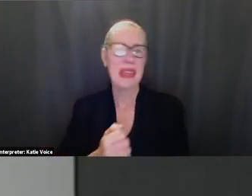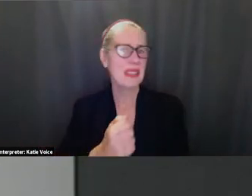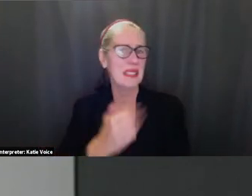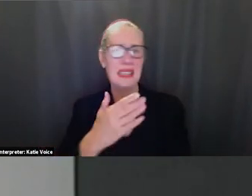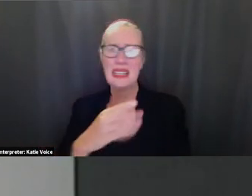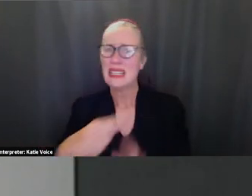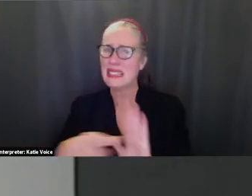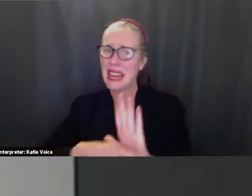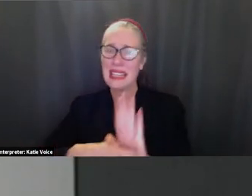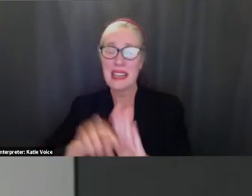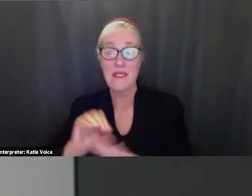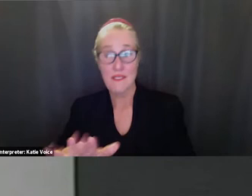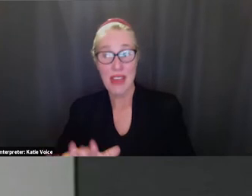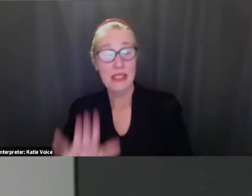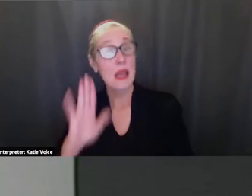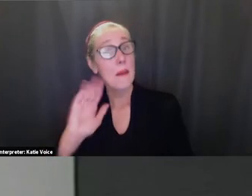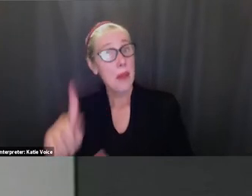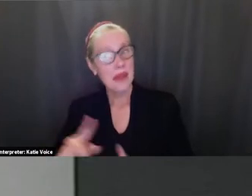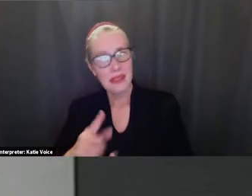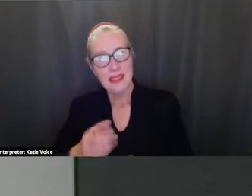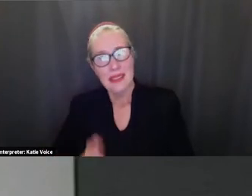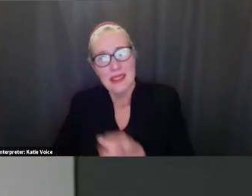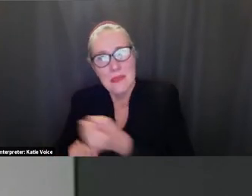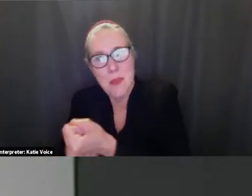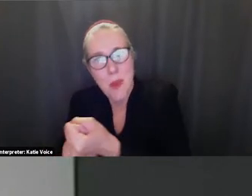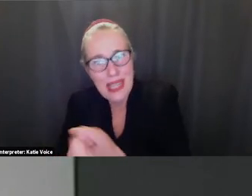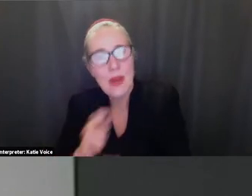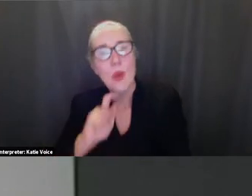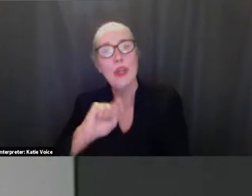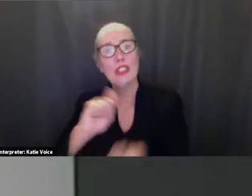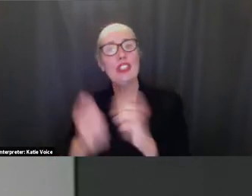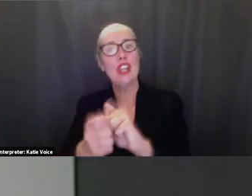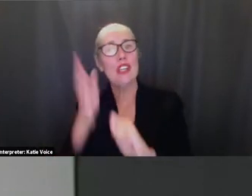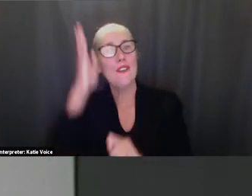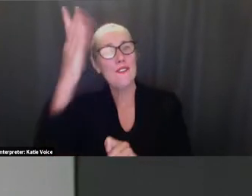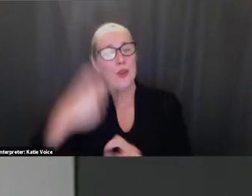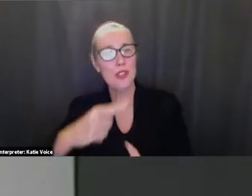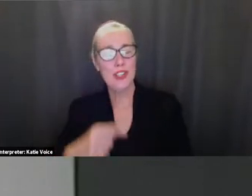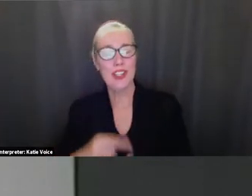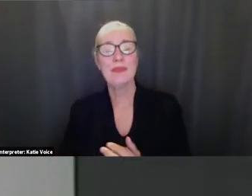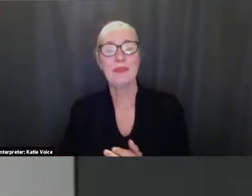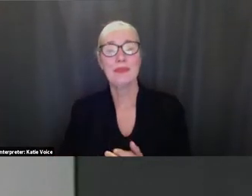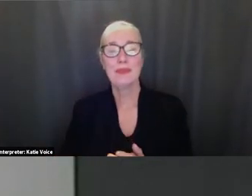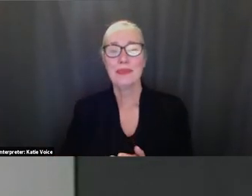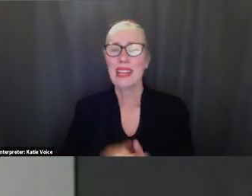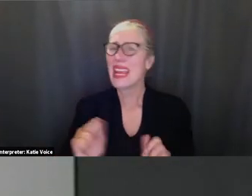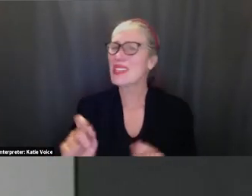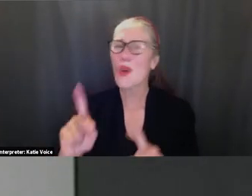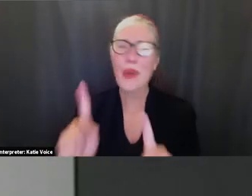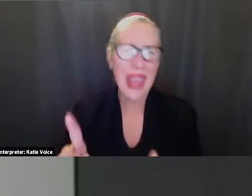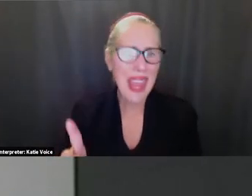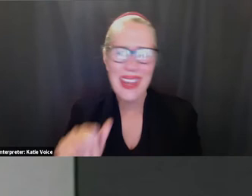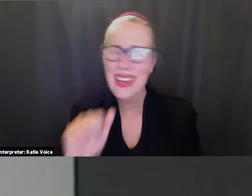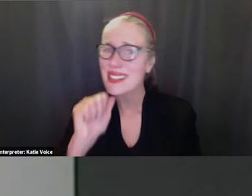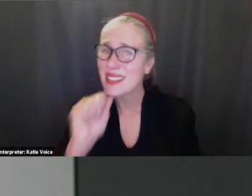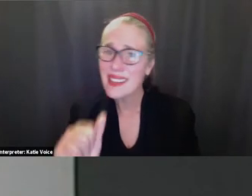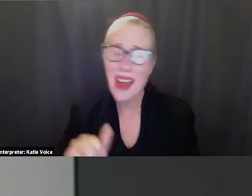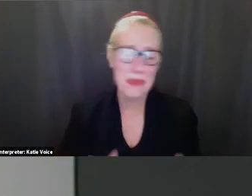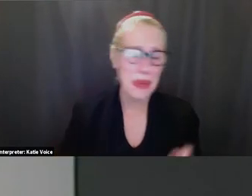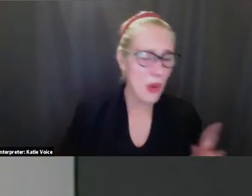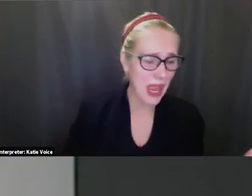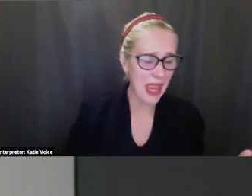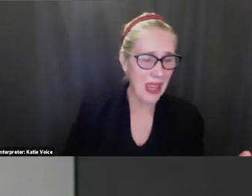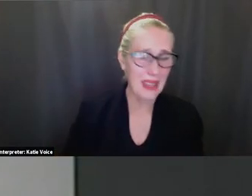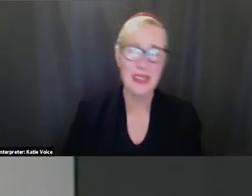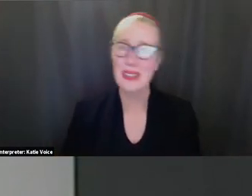it'll change the future i'd like to close by saying uh it's okay to not be okay but it's not okay to